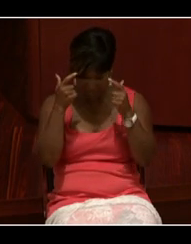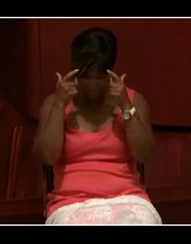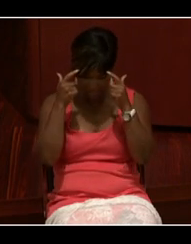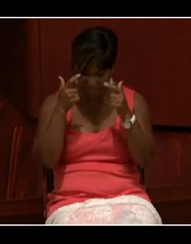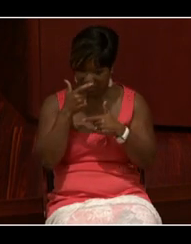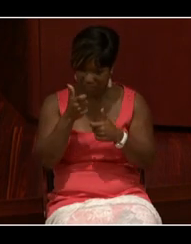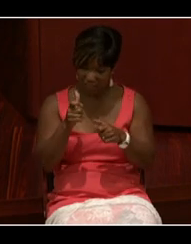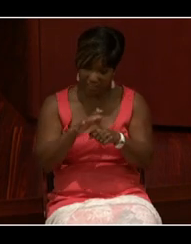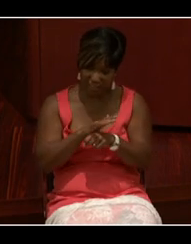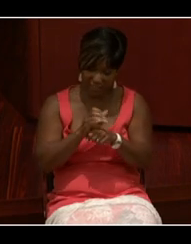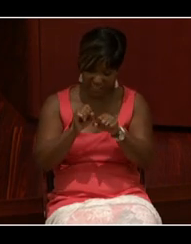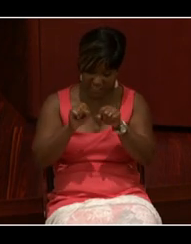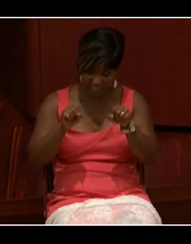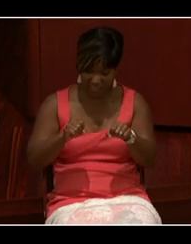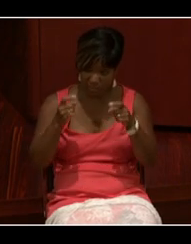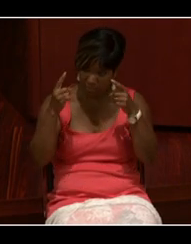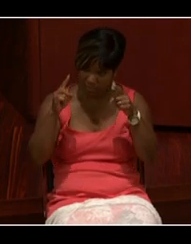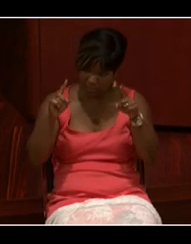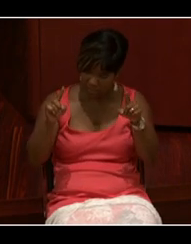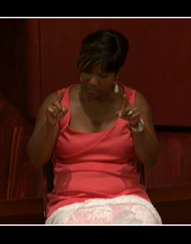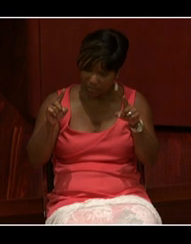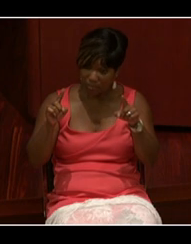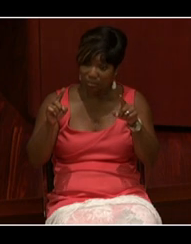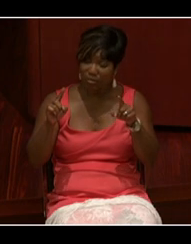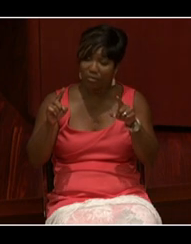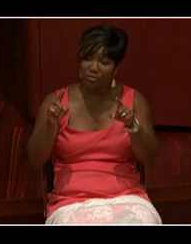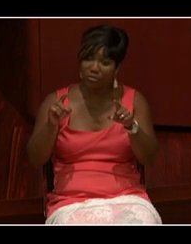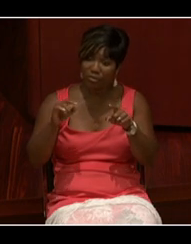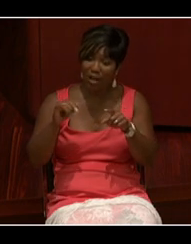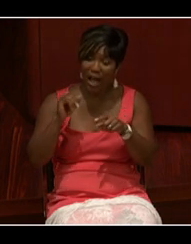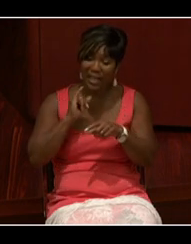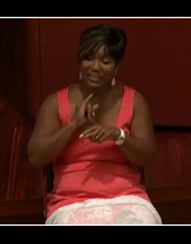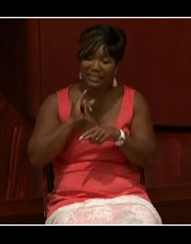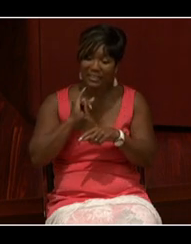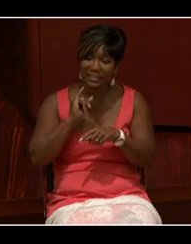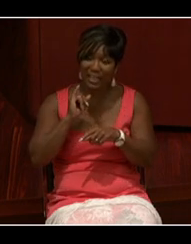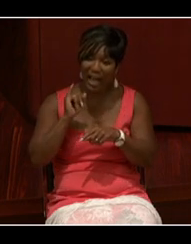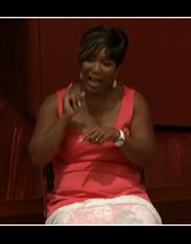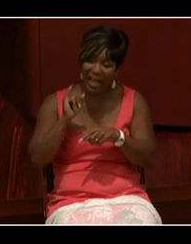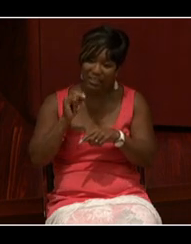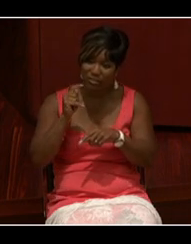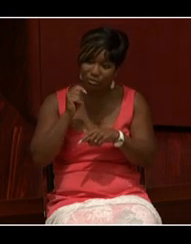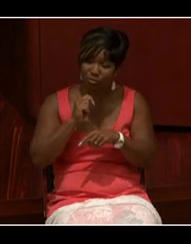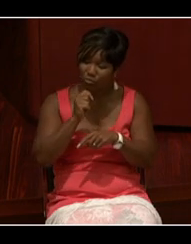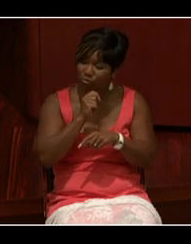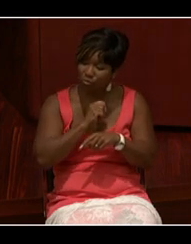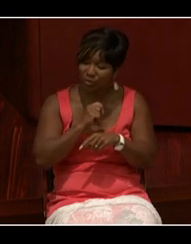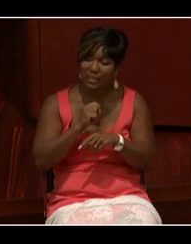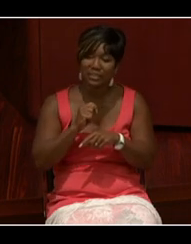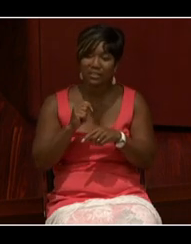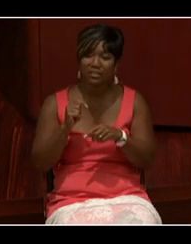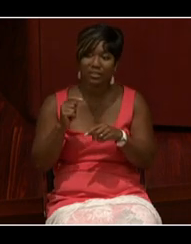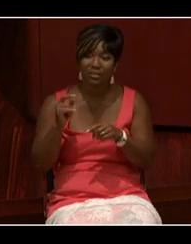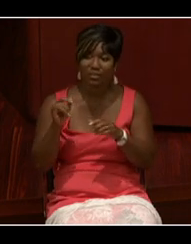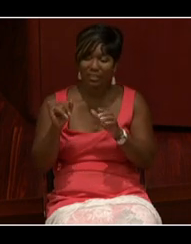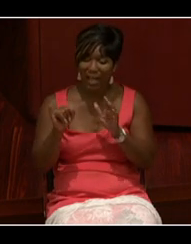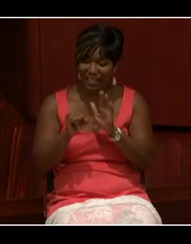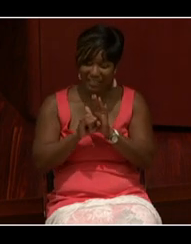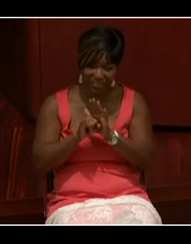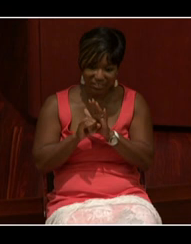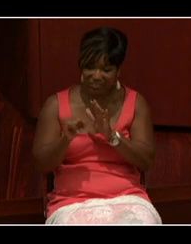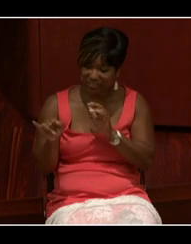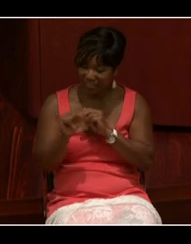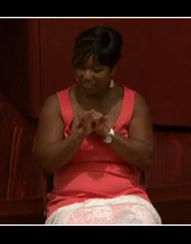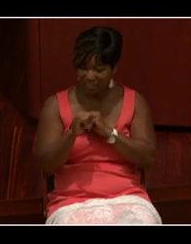Interestingly enough, this system worked well enough until a set of identical twin inmates, known as the two Will Wests, exposed the weakness